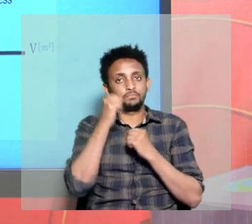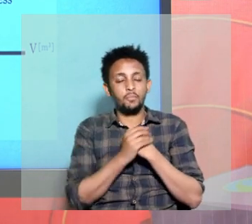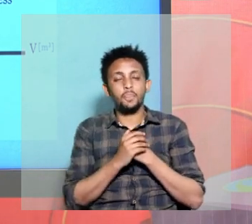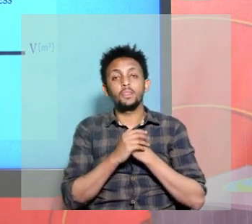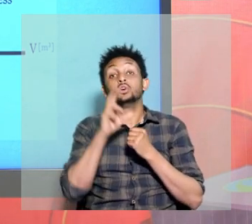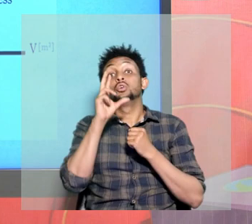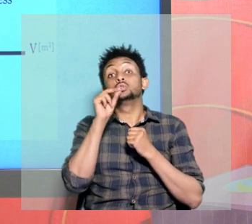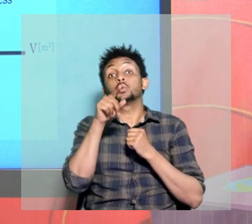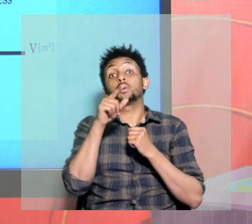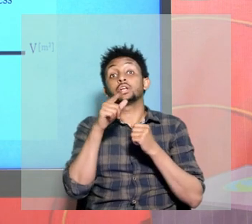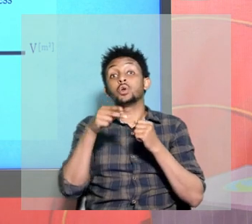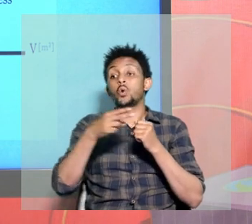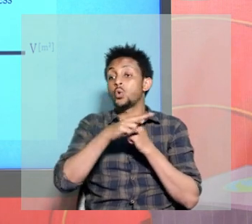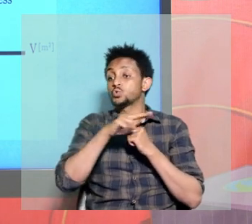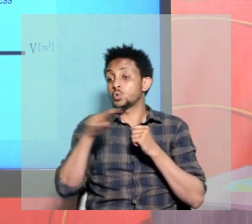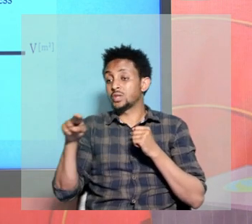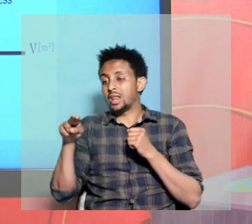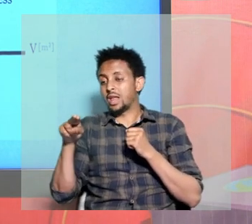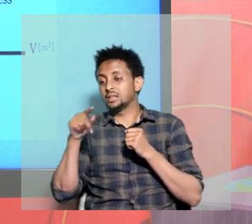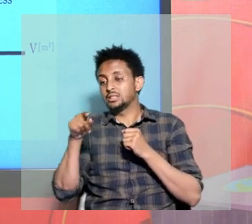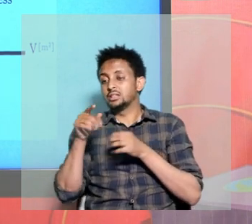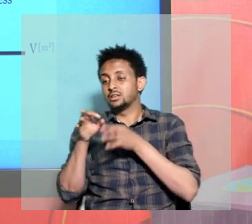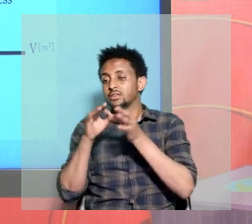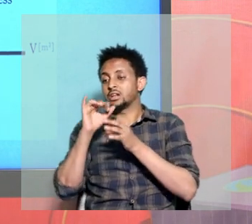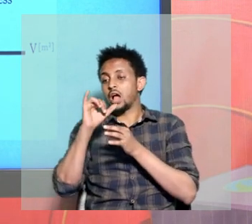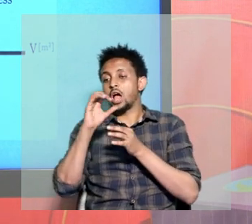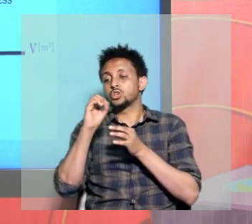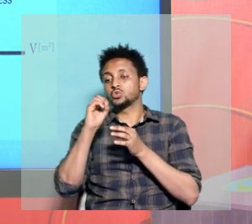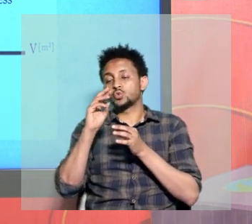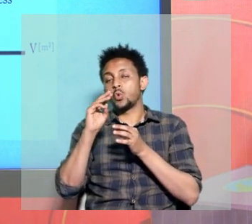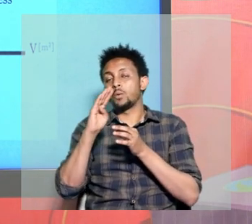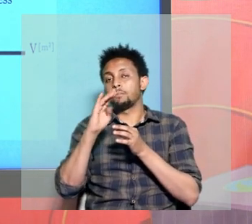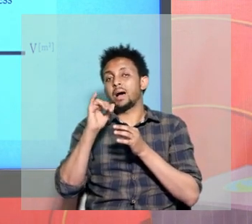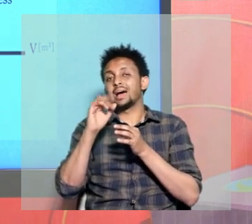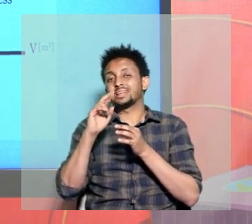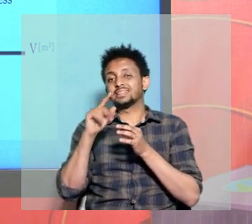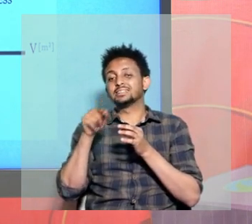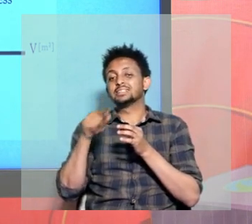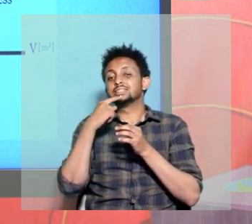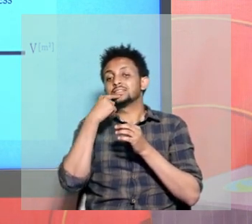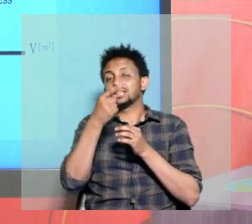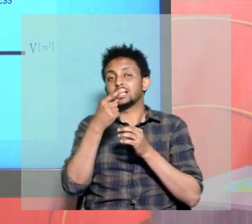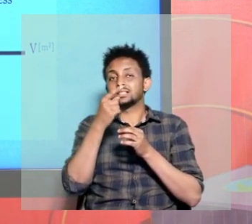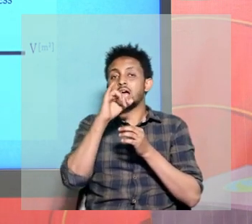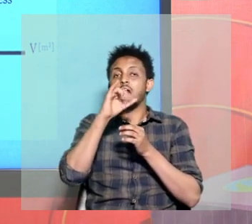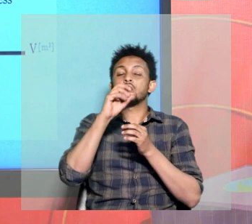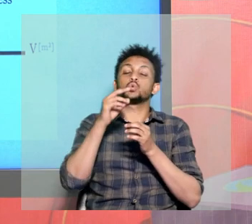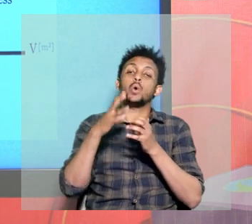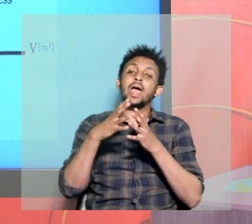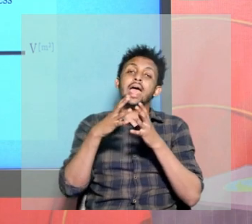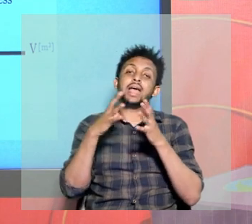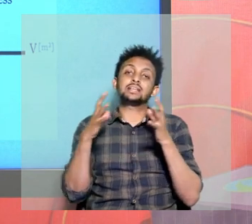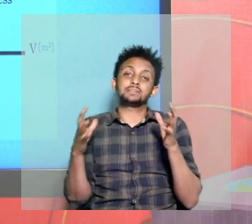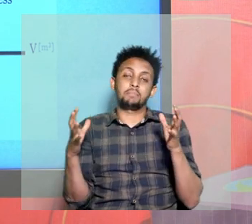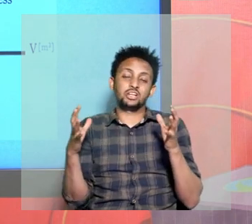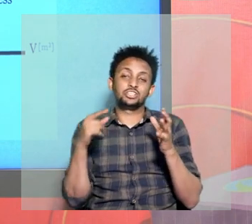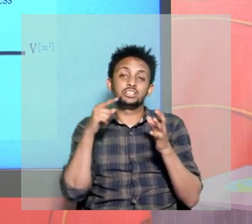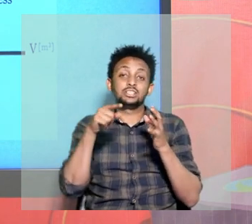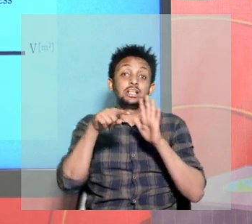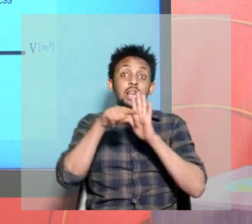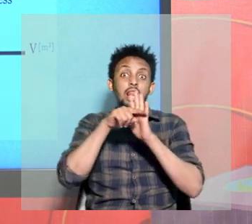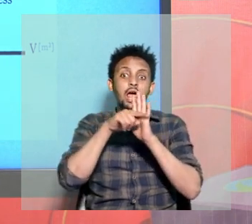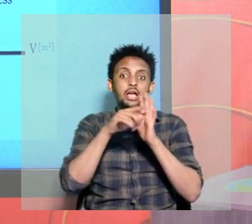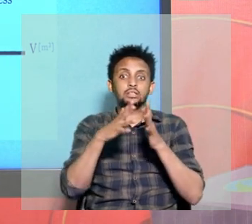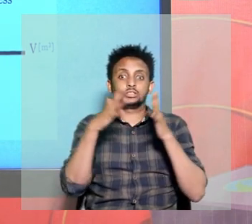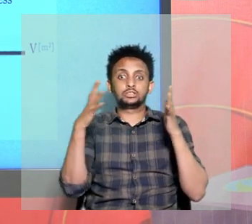And note that the horizontal line refers to that of isobaric line. This tells us isobaric expansion, whereas if the line